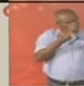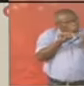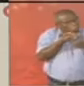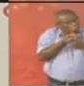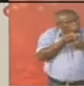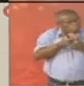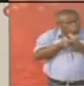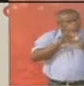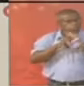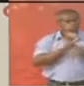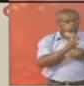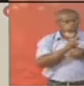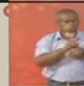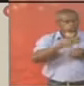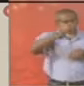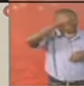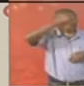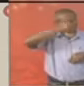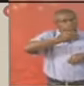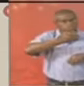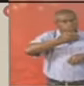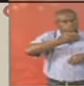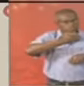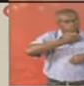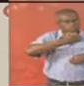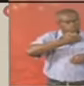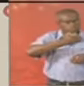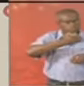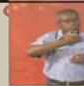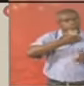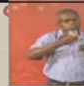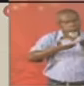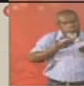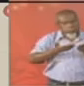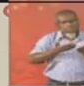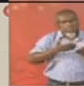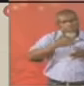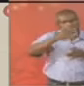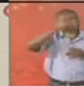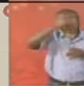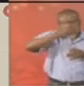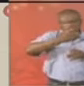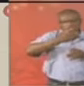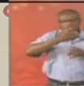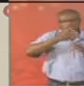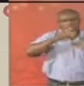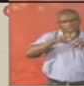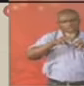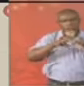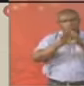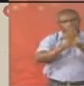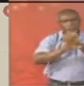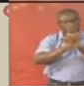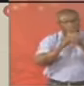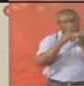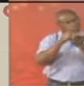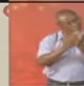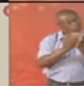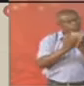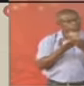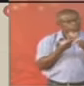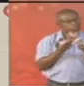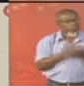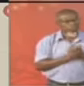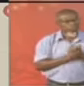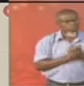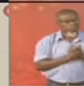unduly encumbered by the mask wearing, while a shield is less optimal, it is still some form of reduction of direct